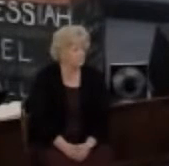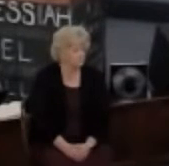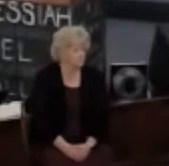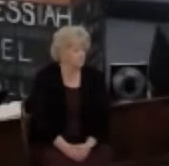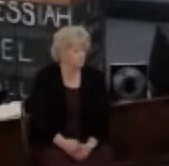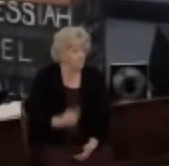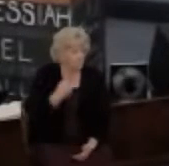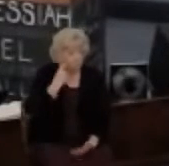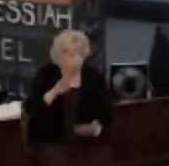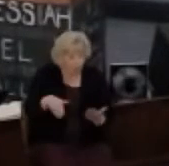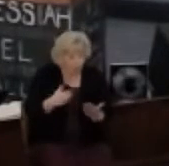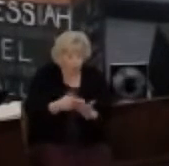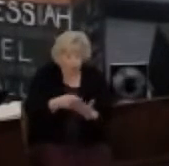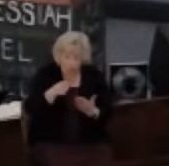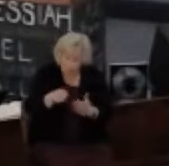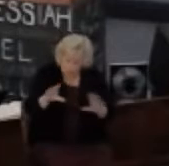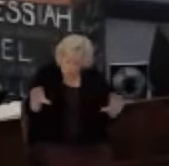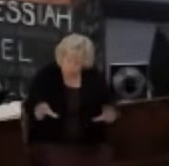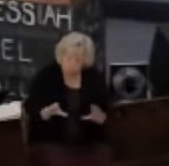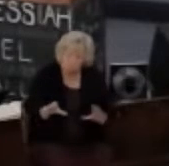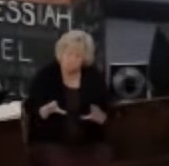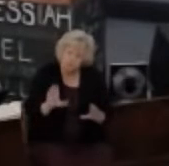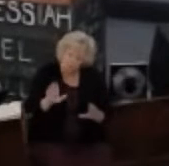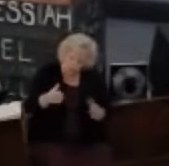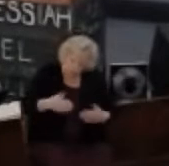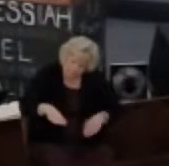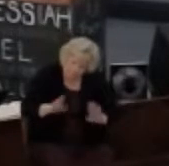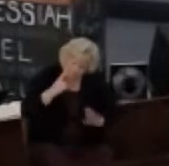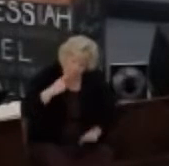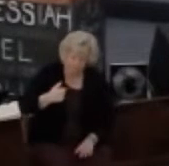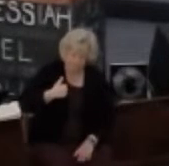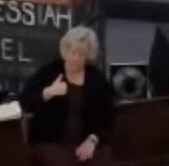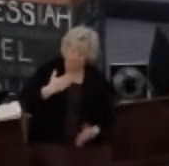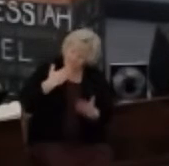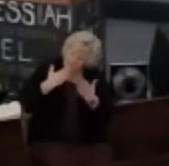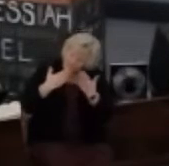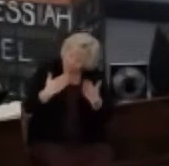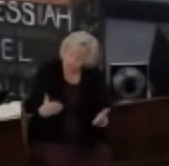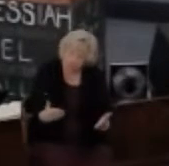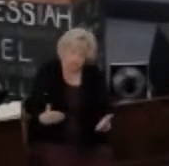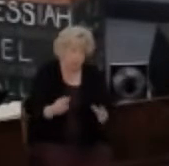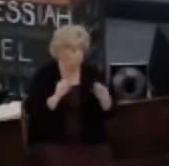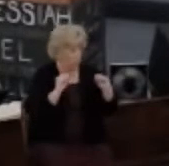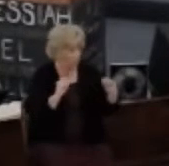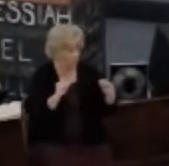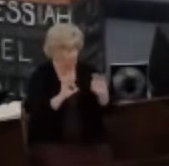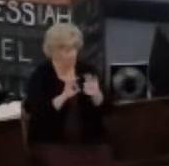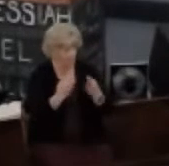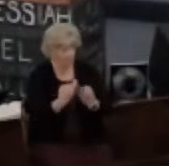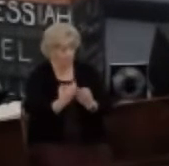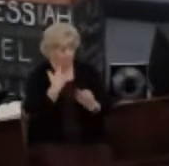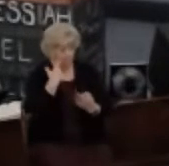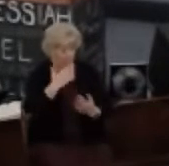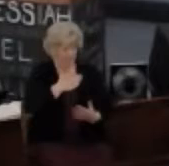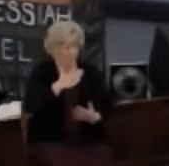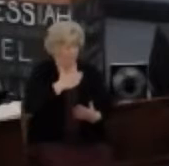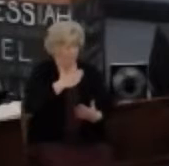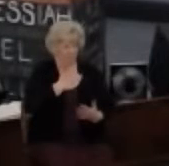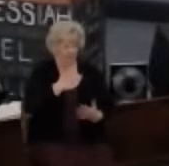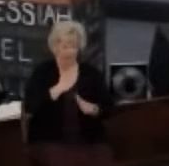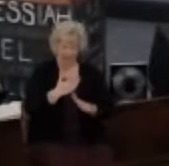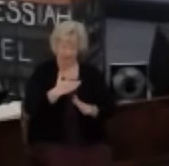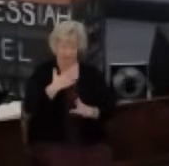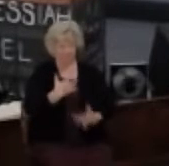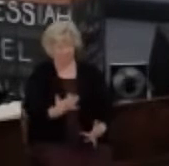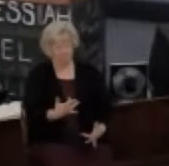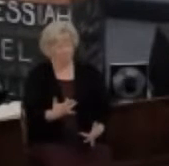for all that they've done for you, all that they've sacrificed? You see, we teach our family by our example. The